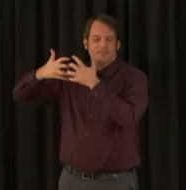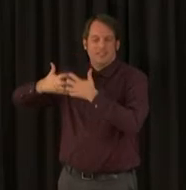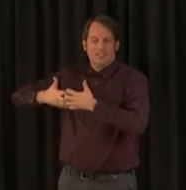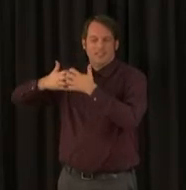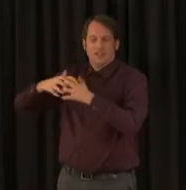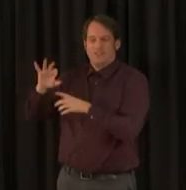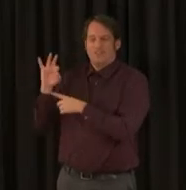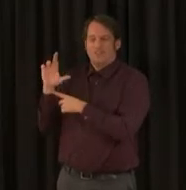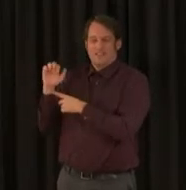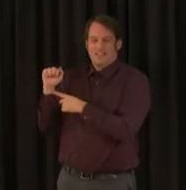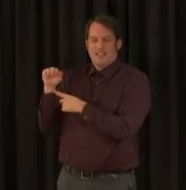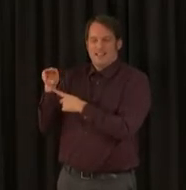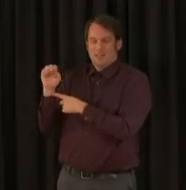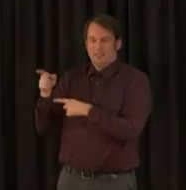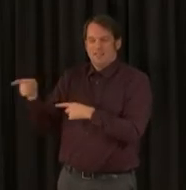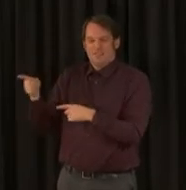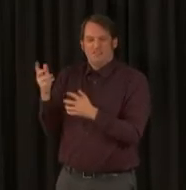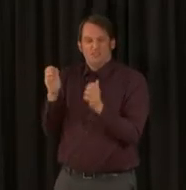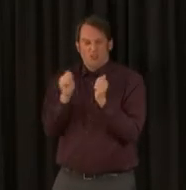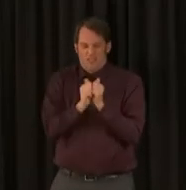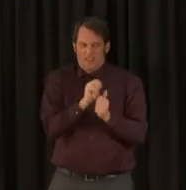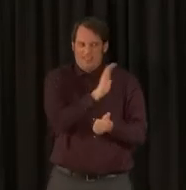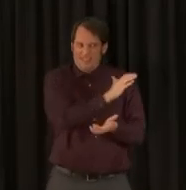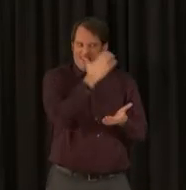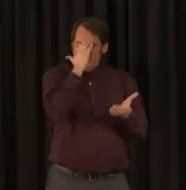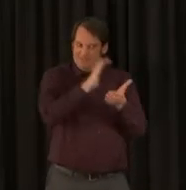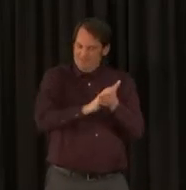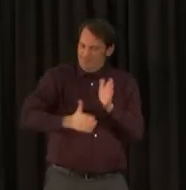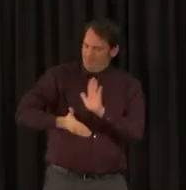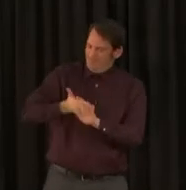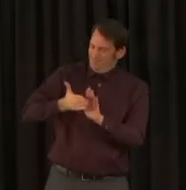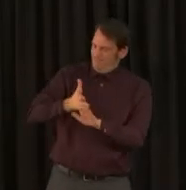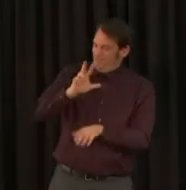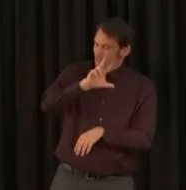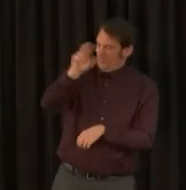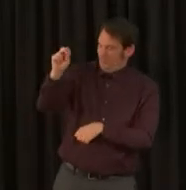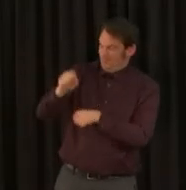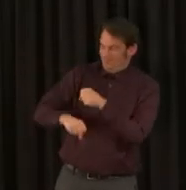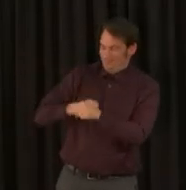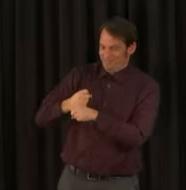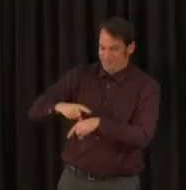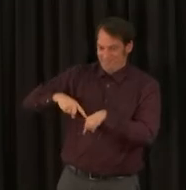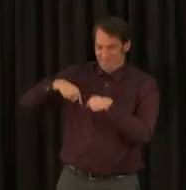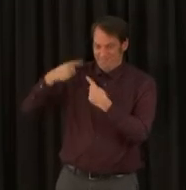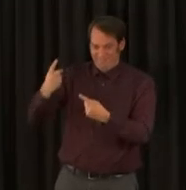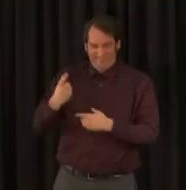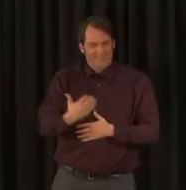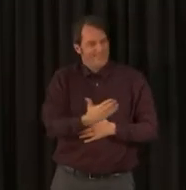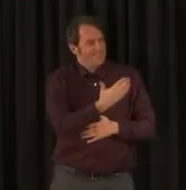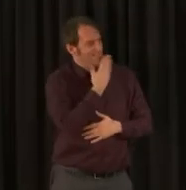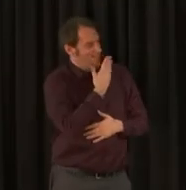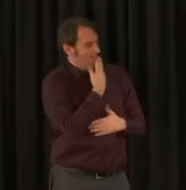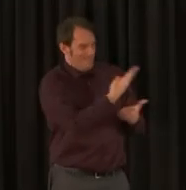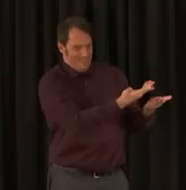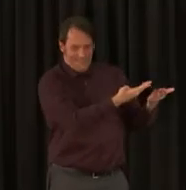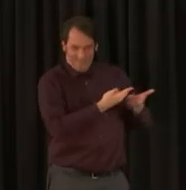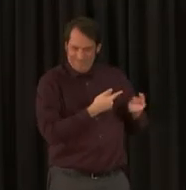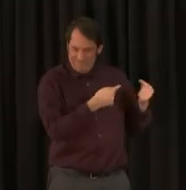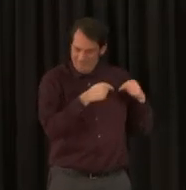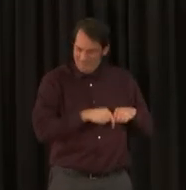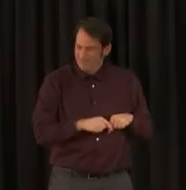her husband for 30 years in Adams Morgan. So thank you so much, Shiva, for being here. I'll pass it off to you. Of